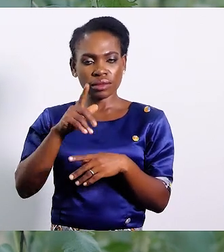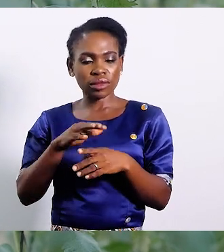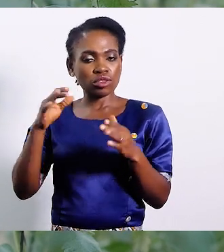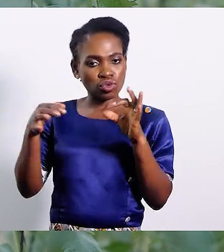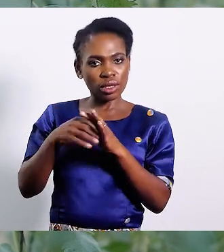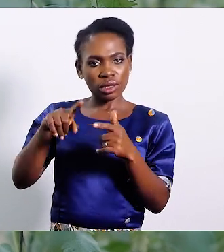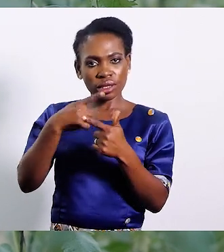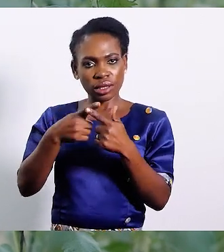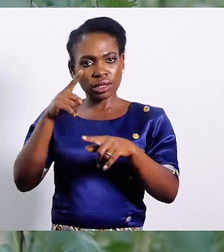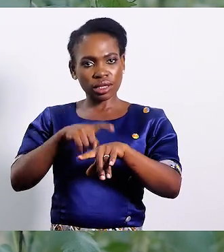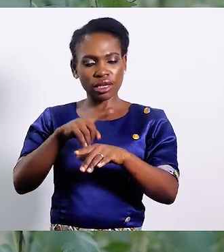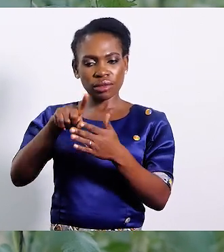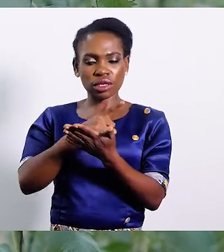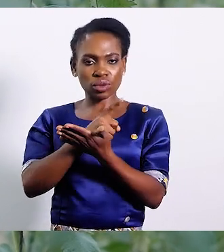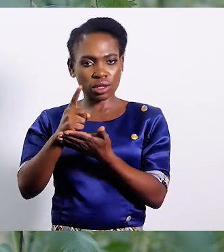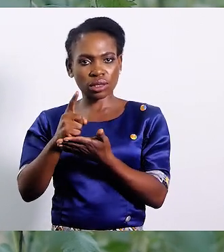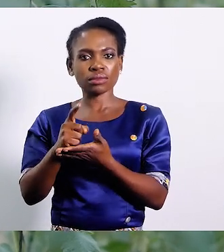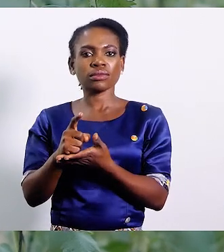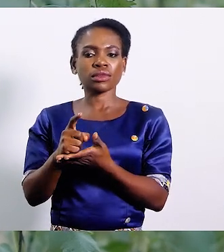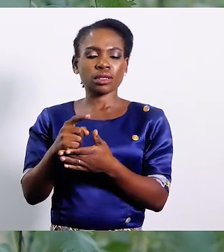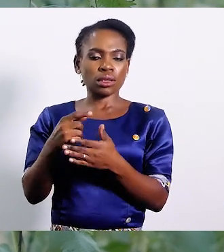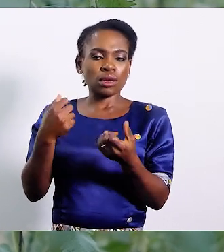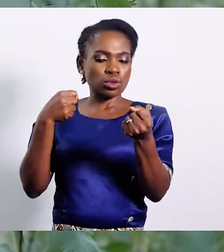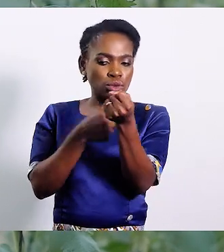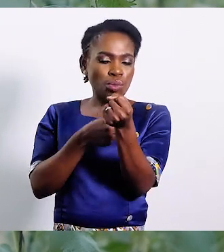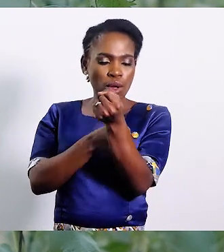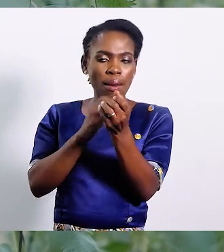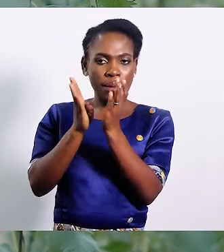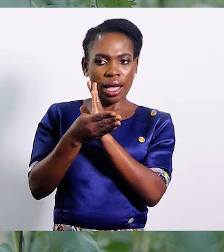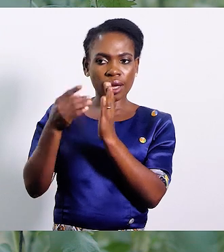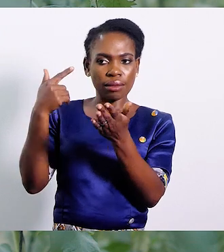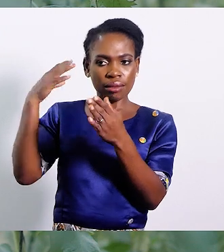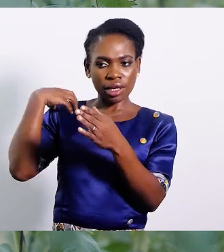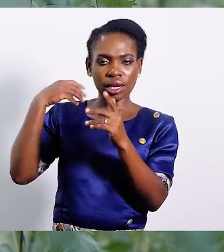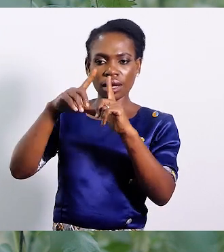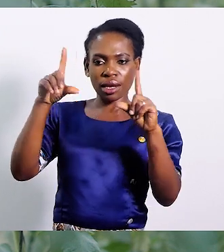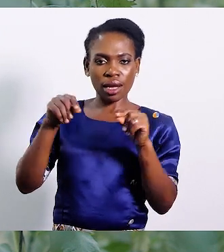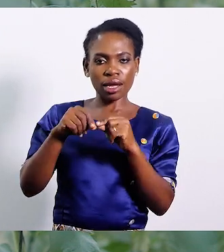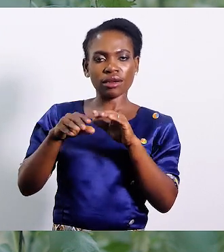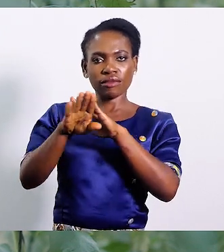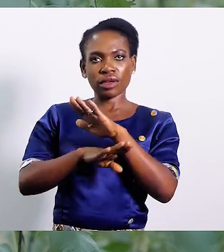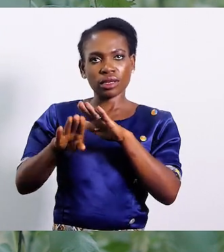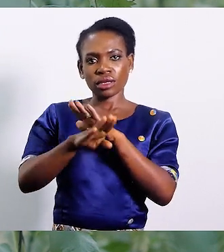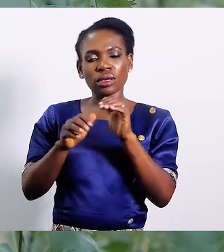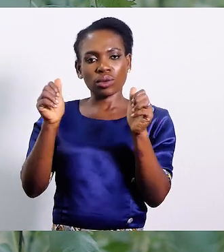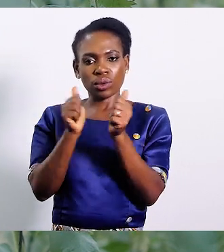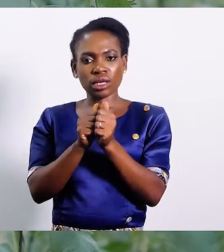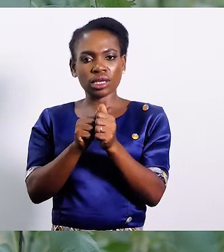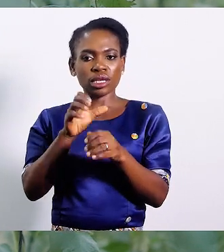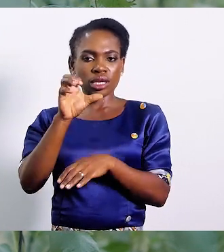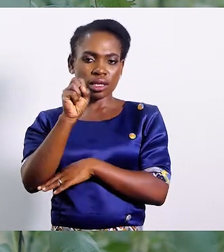Kumsin. Join us same time next week for Ghana Grows Edwuma, which is brought to you by Mastercard Foundation in partnership